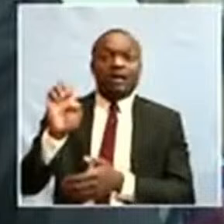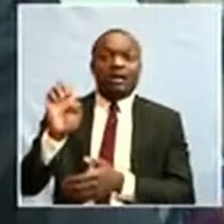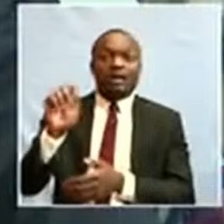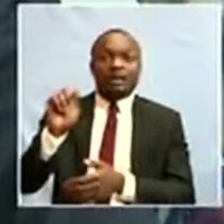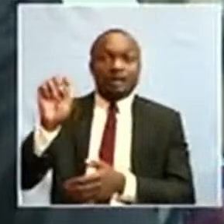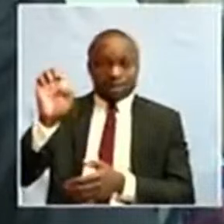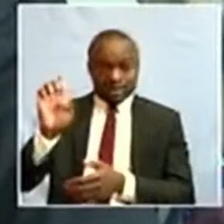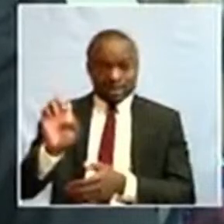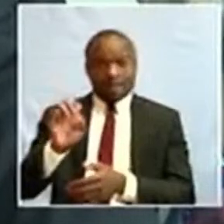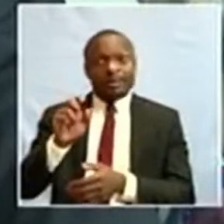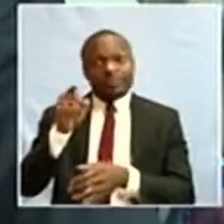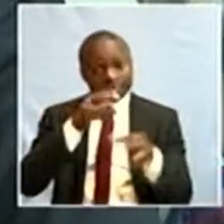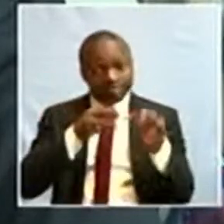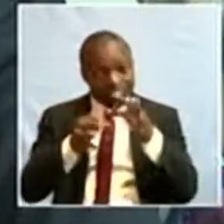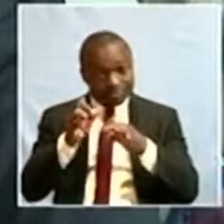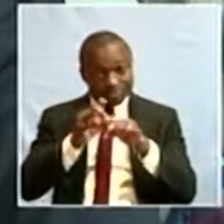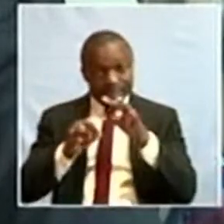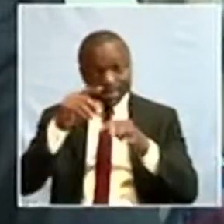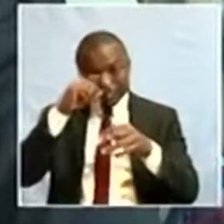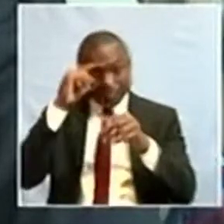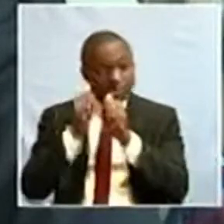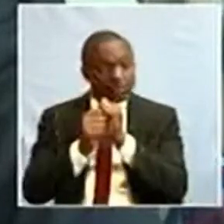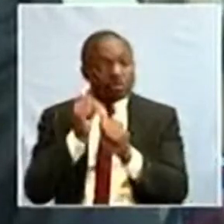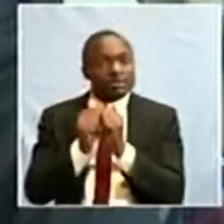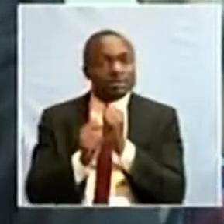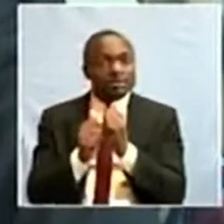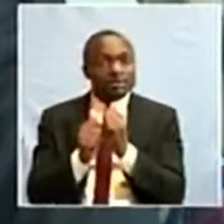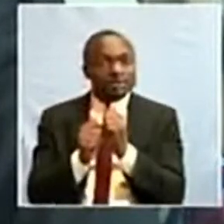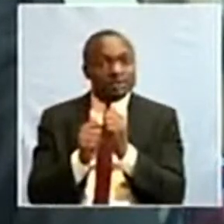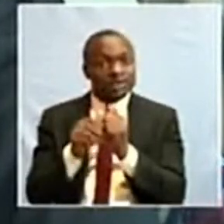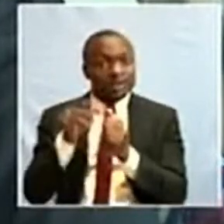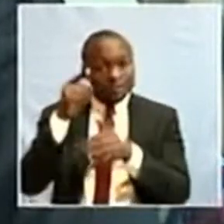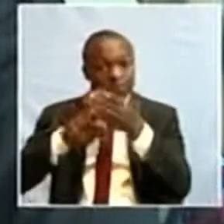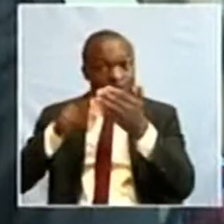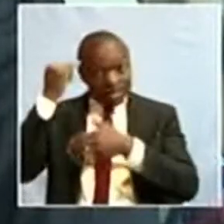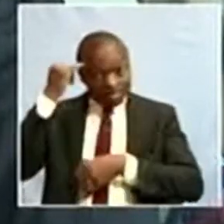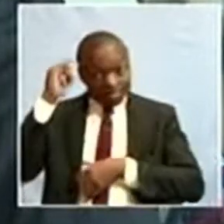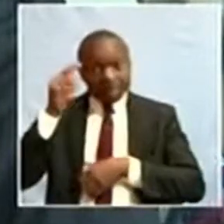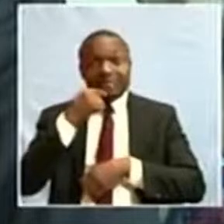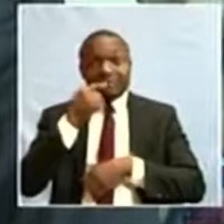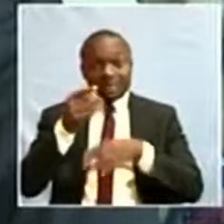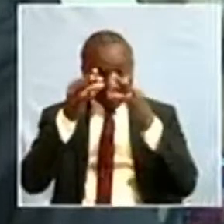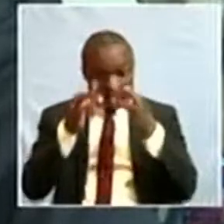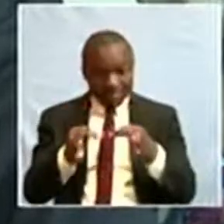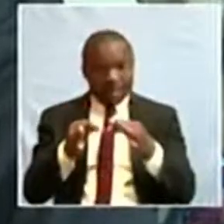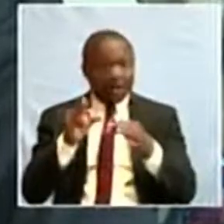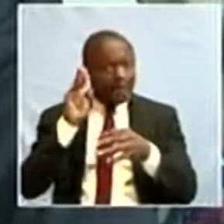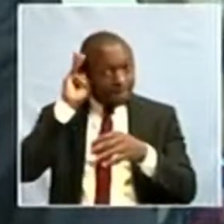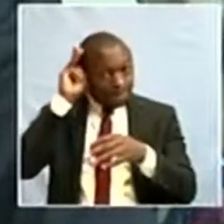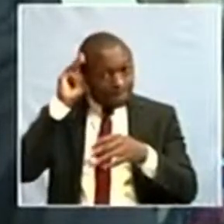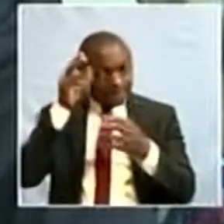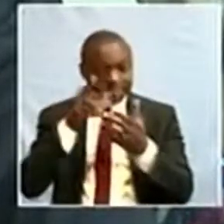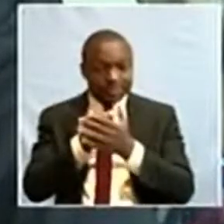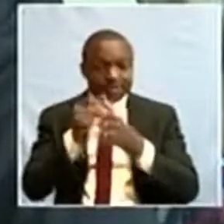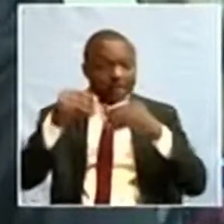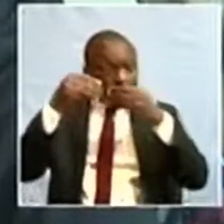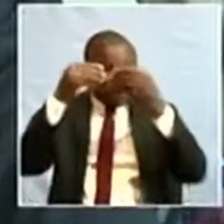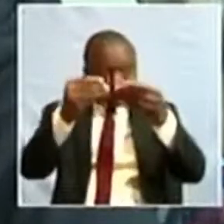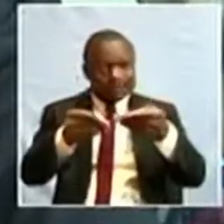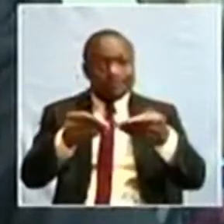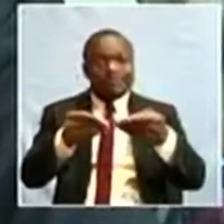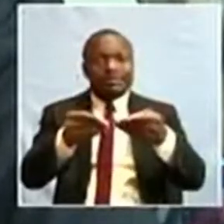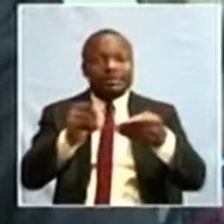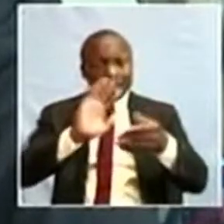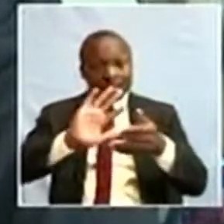issuing the opinion, because the opinion, what the opinion is basically saying, if for instance Ministry of Finance has issued